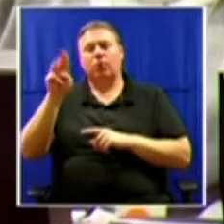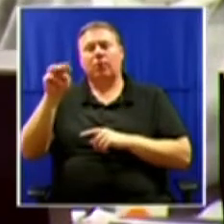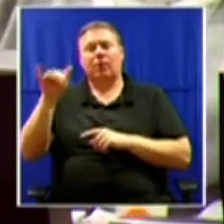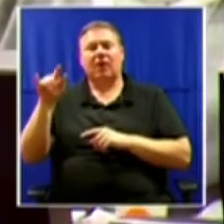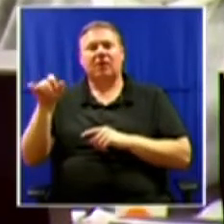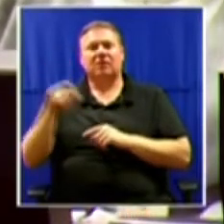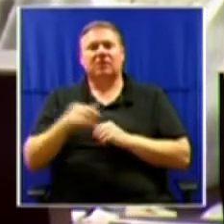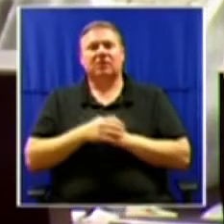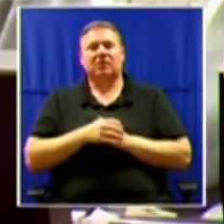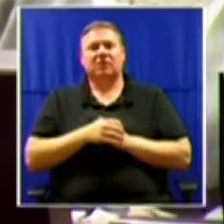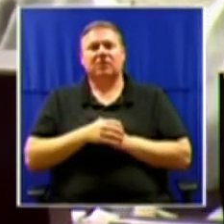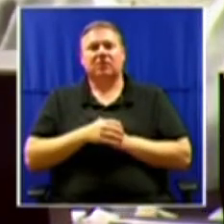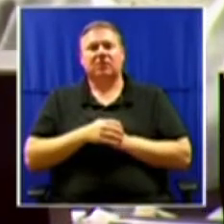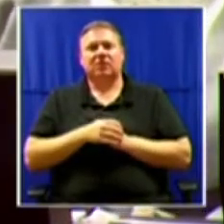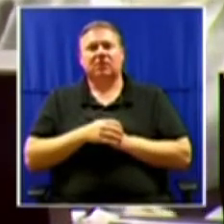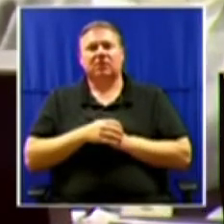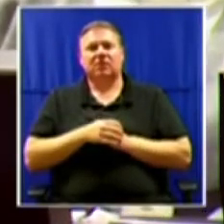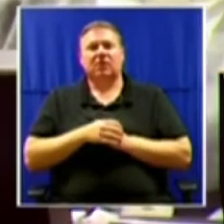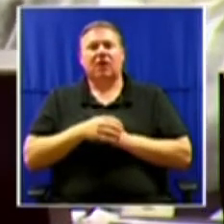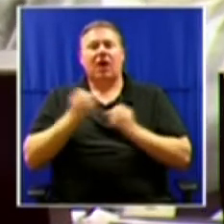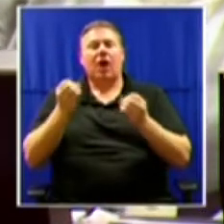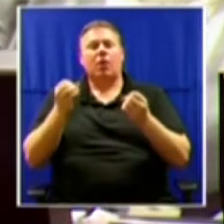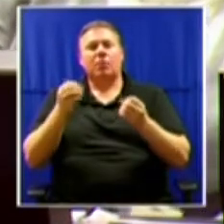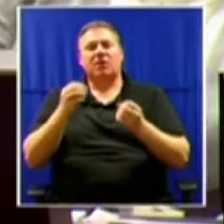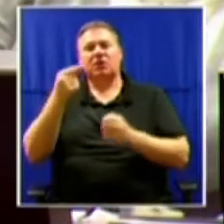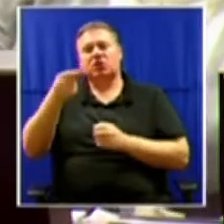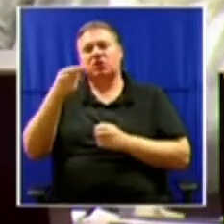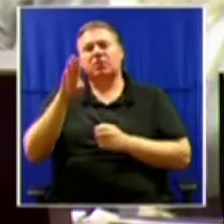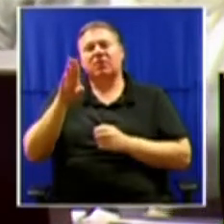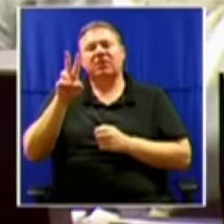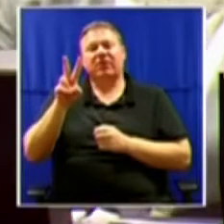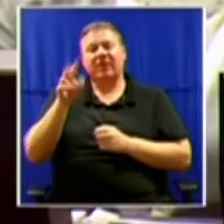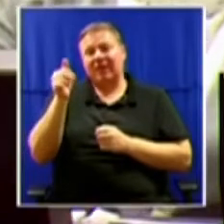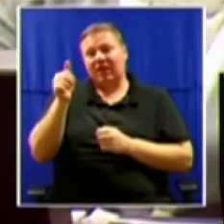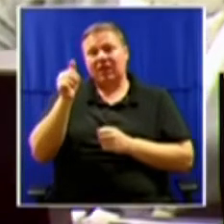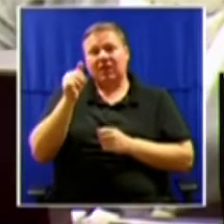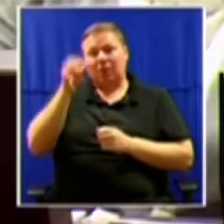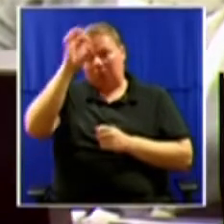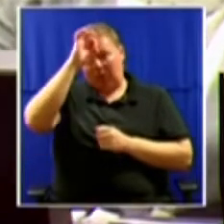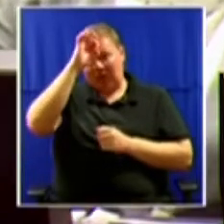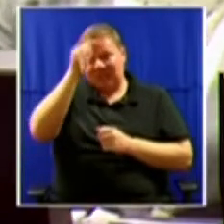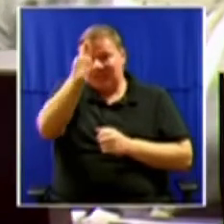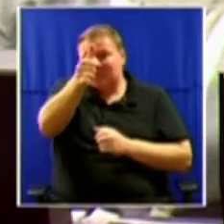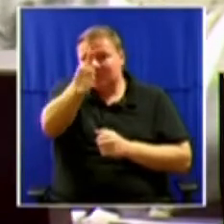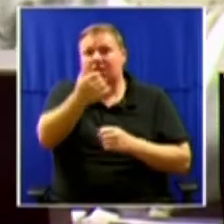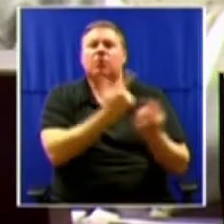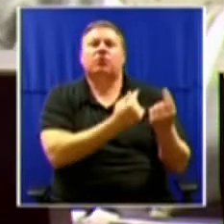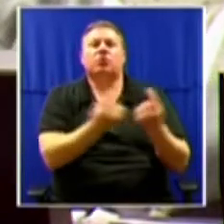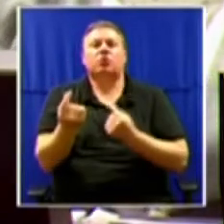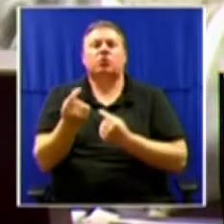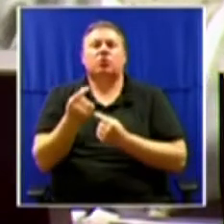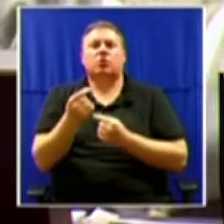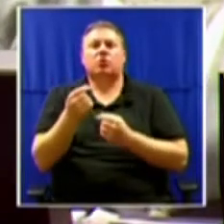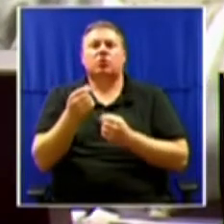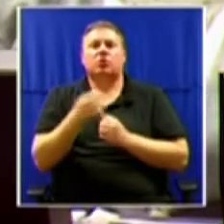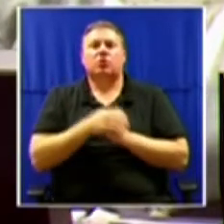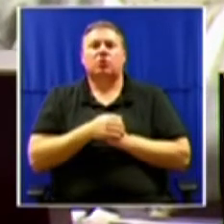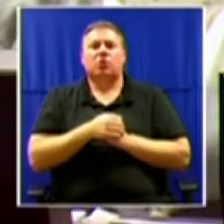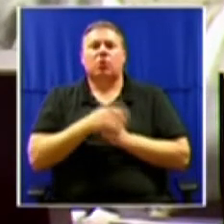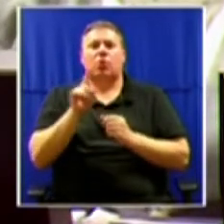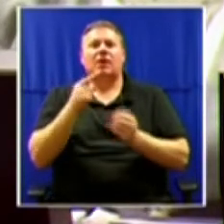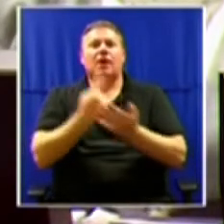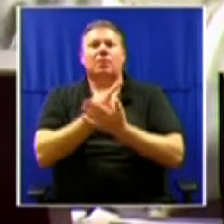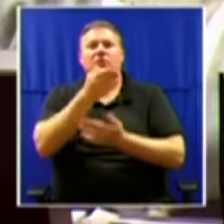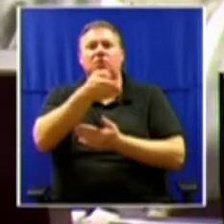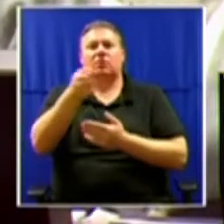by police officers, and what has SAPS done to discipline these police officers? Can Minister